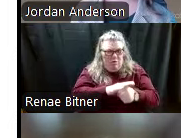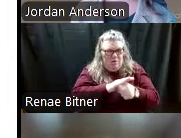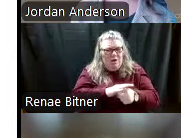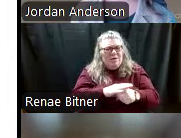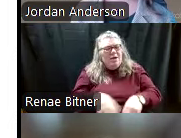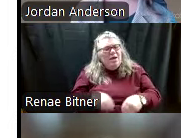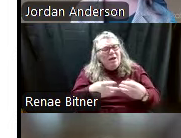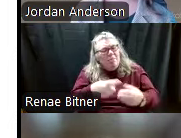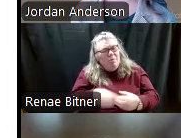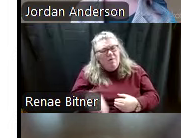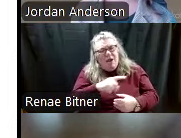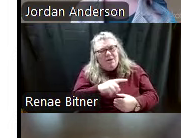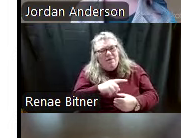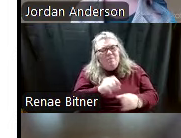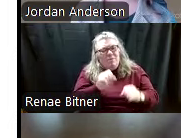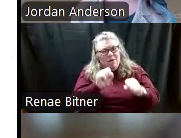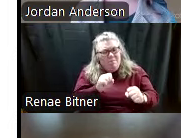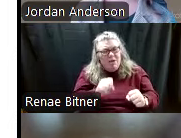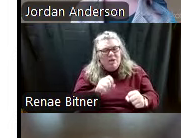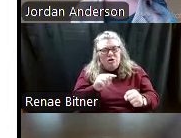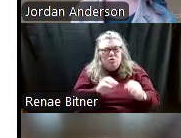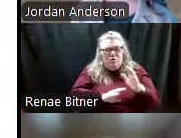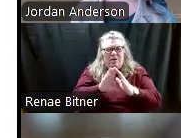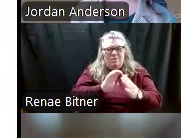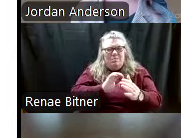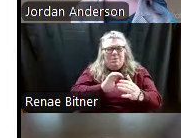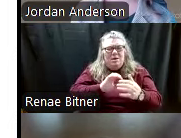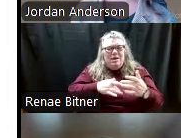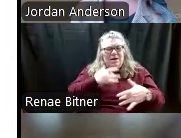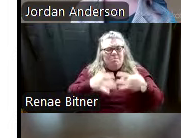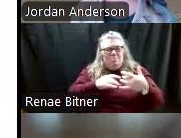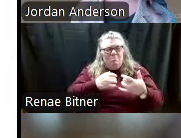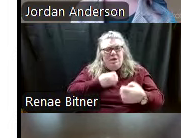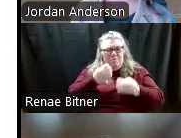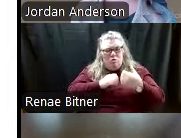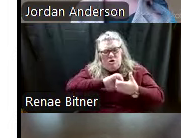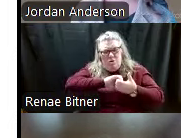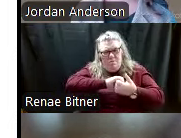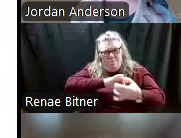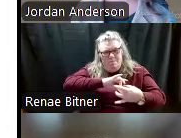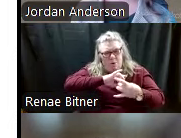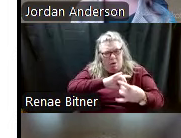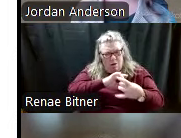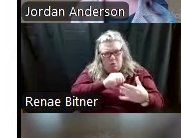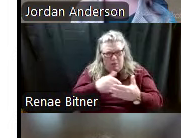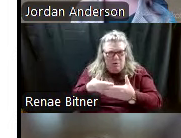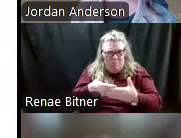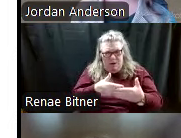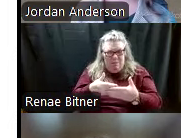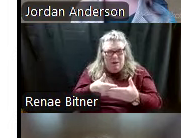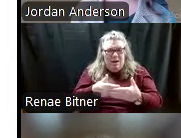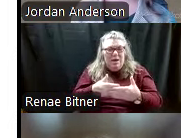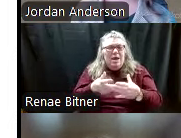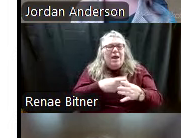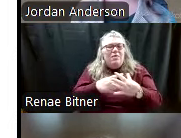them the capability to create that emotional bond, and given the right supports, they get on board a